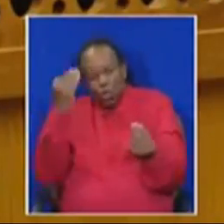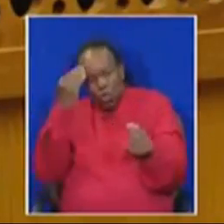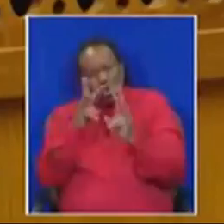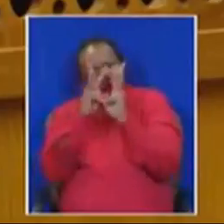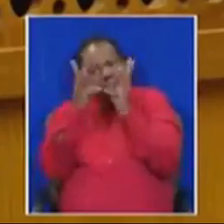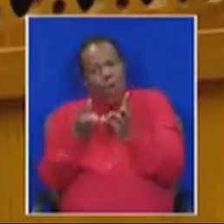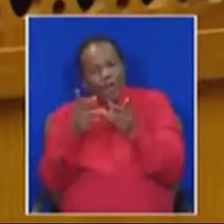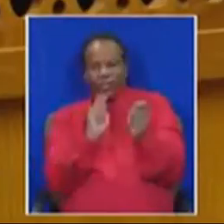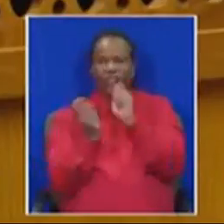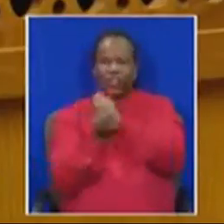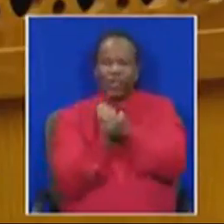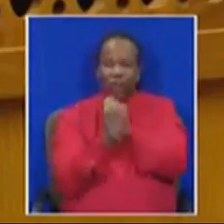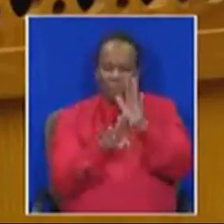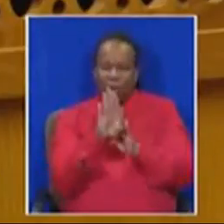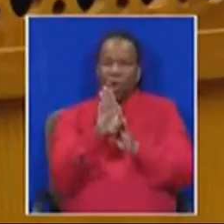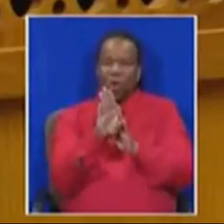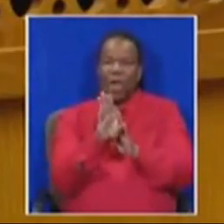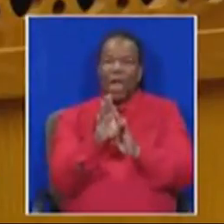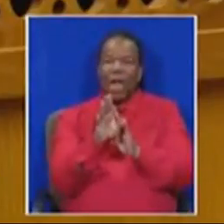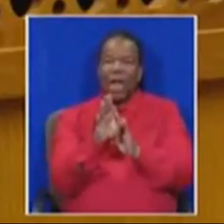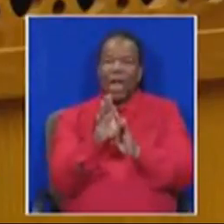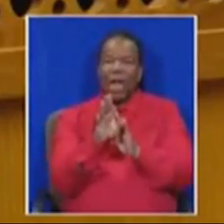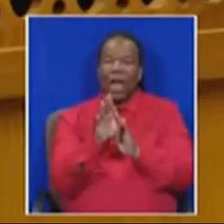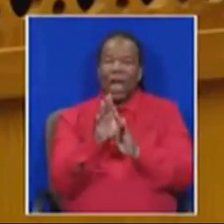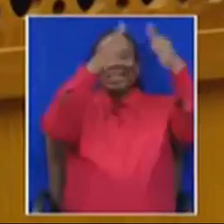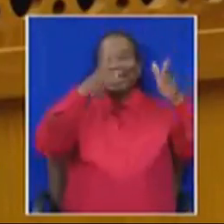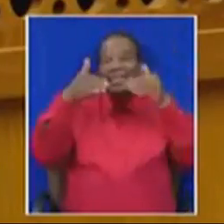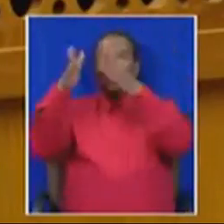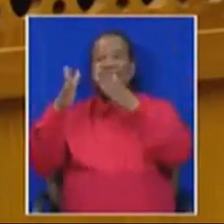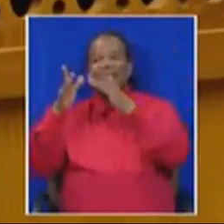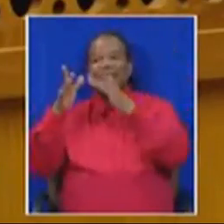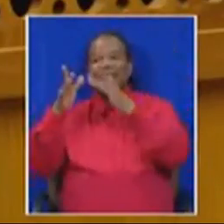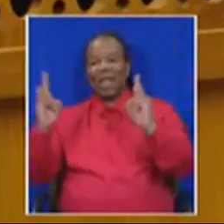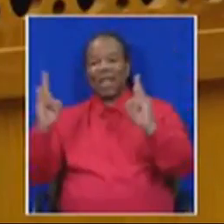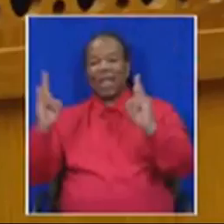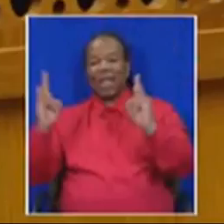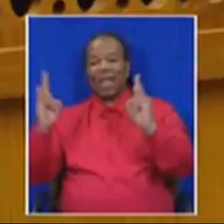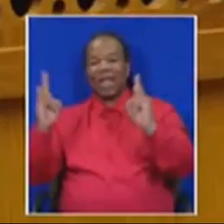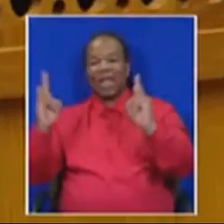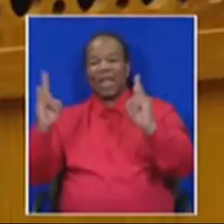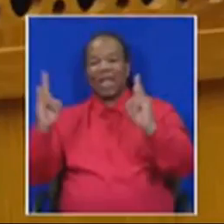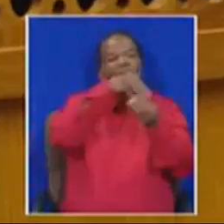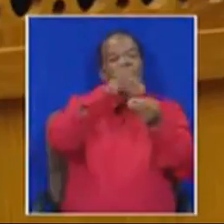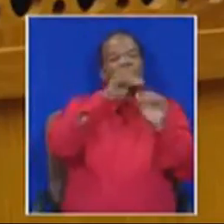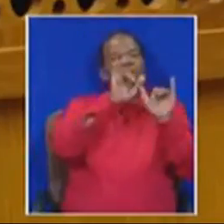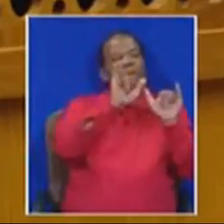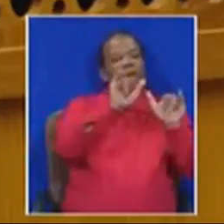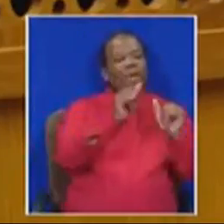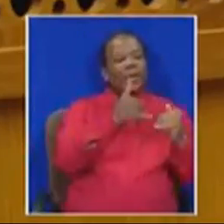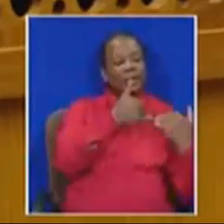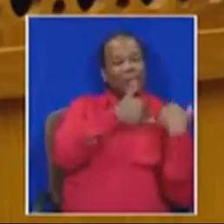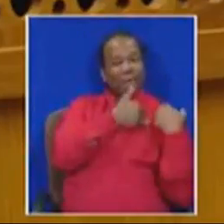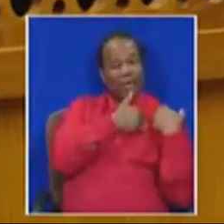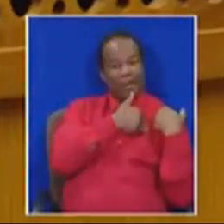progress, to build cities and towns where families may be safe,